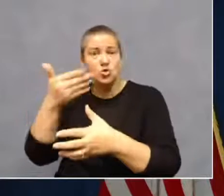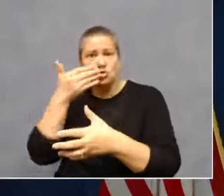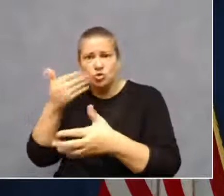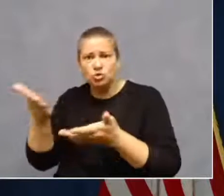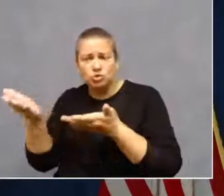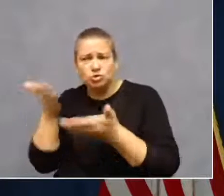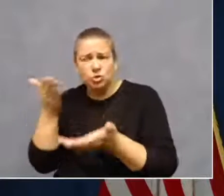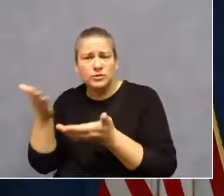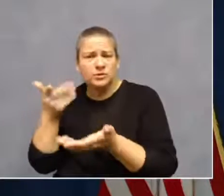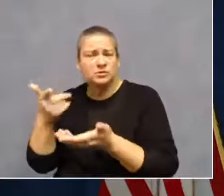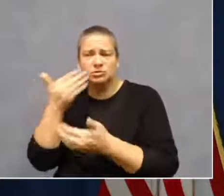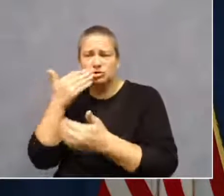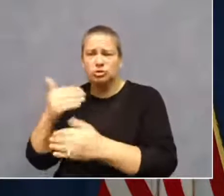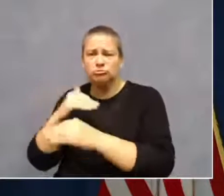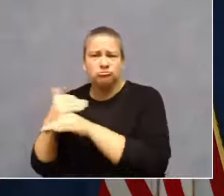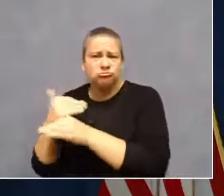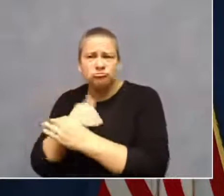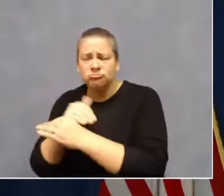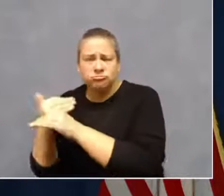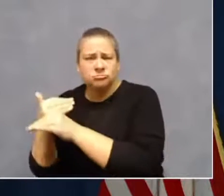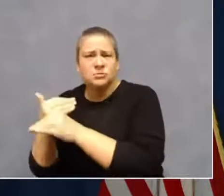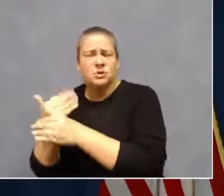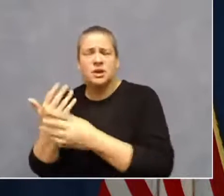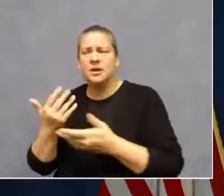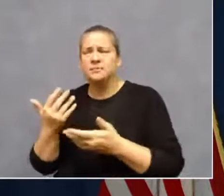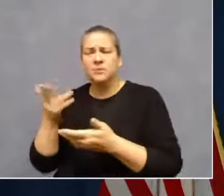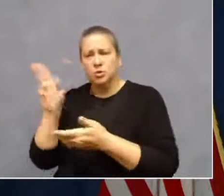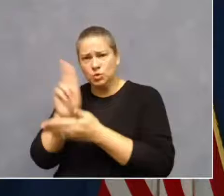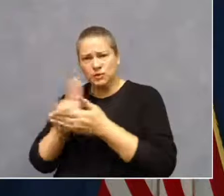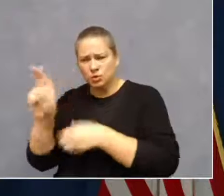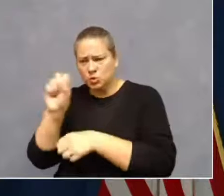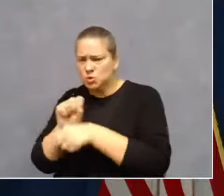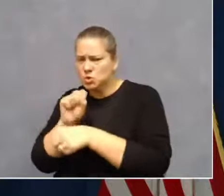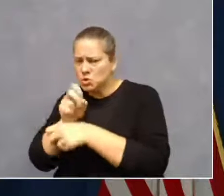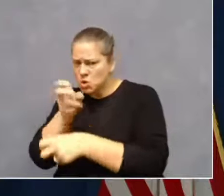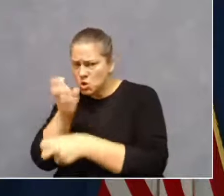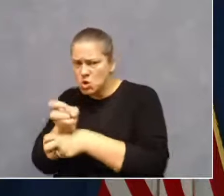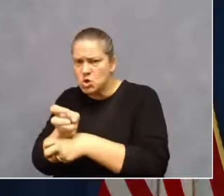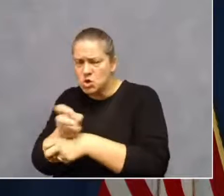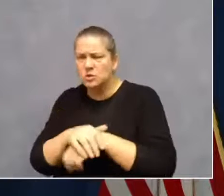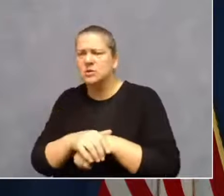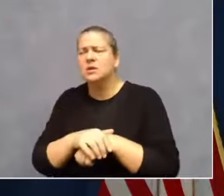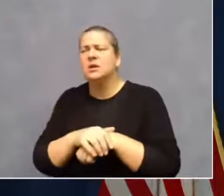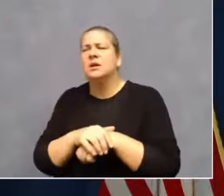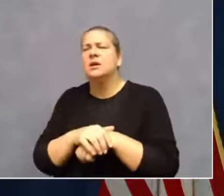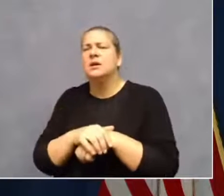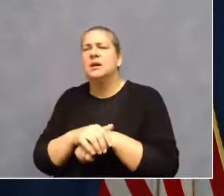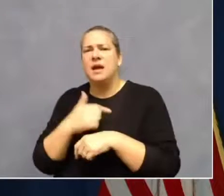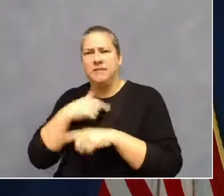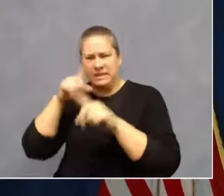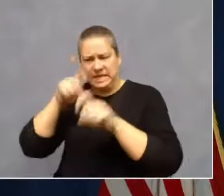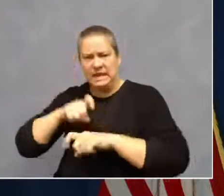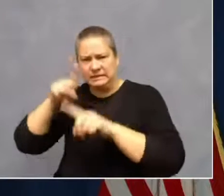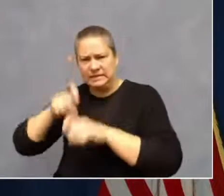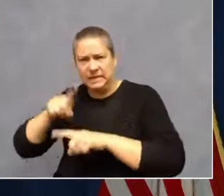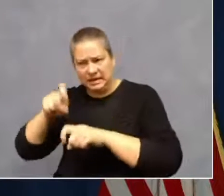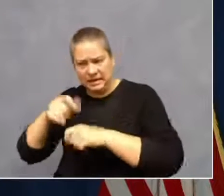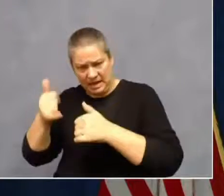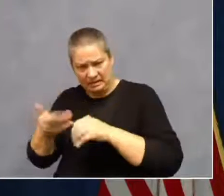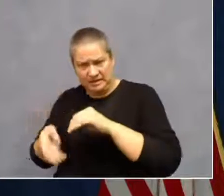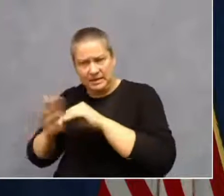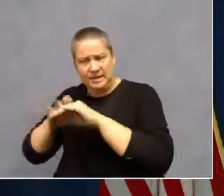this, our universities are working hard on that. We have more testing among that age group when they are at